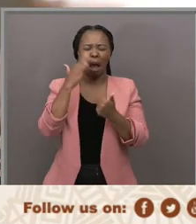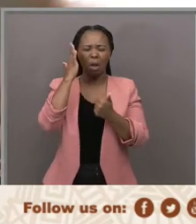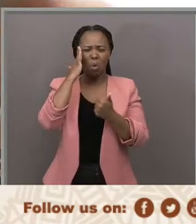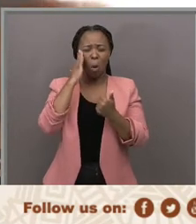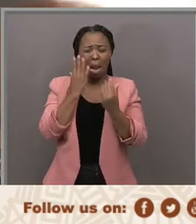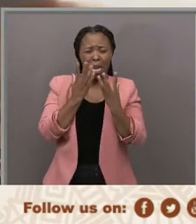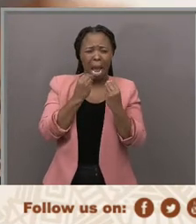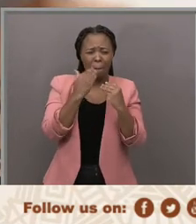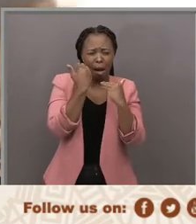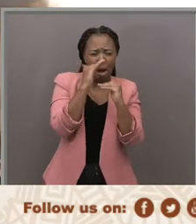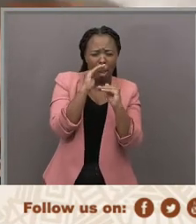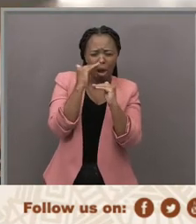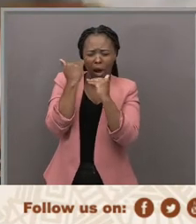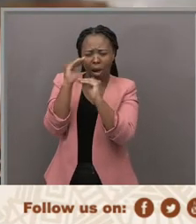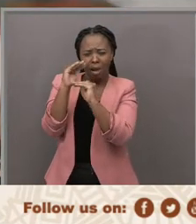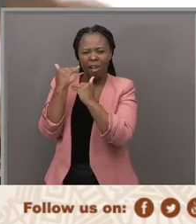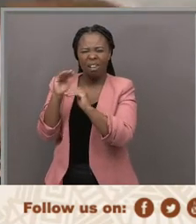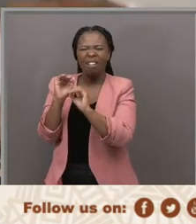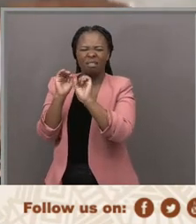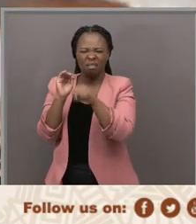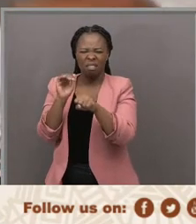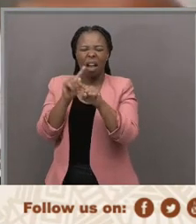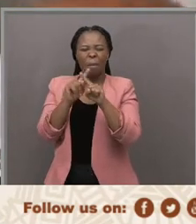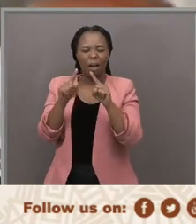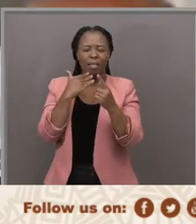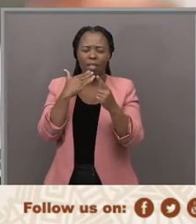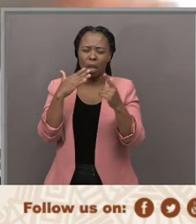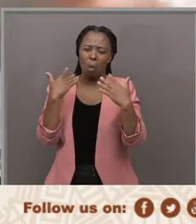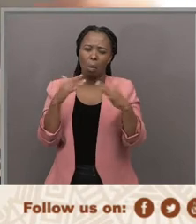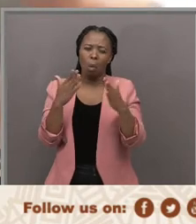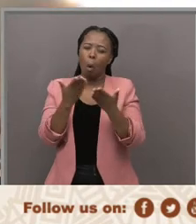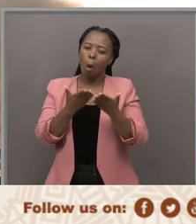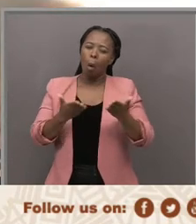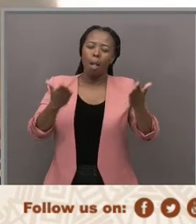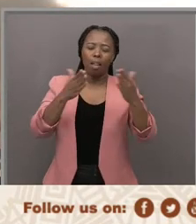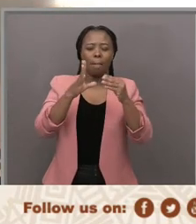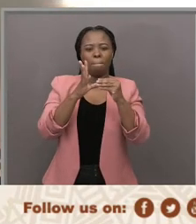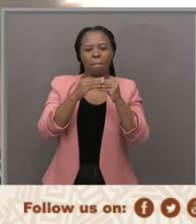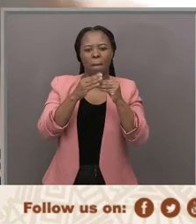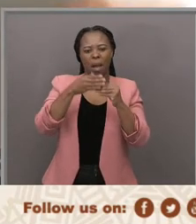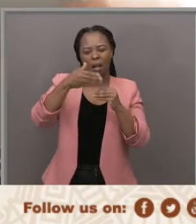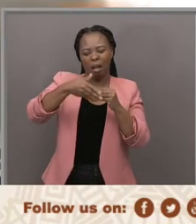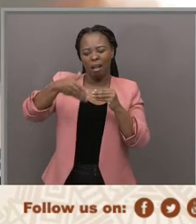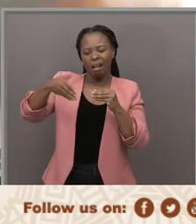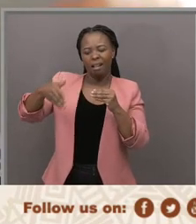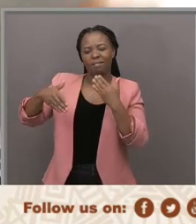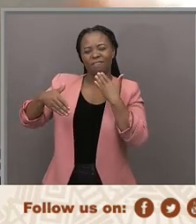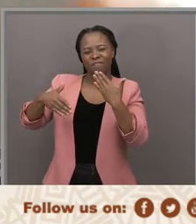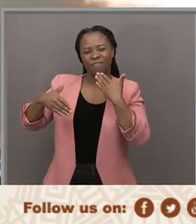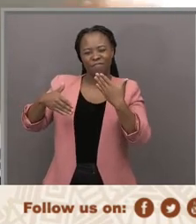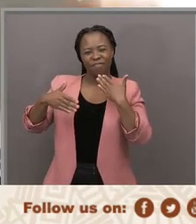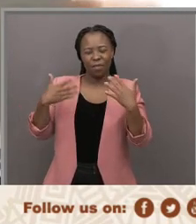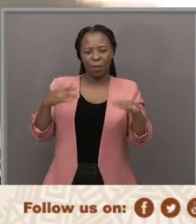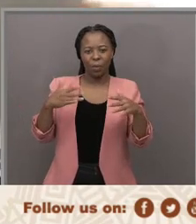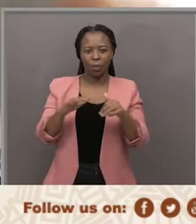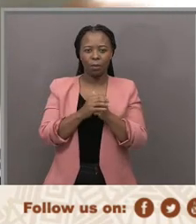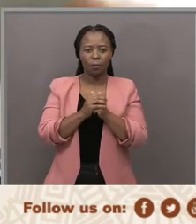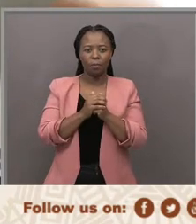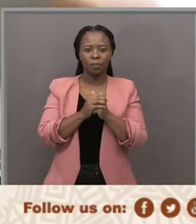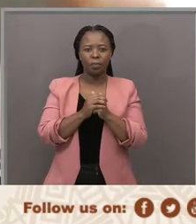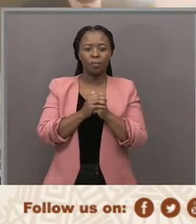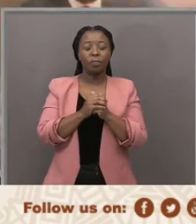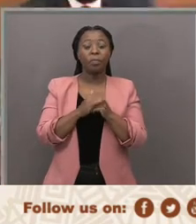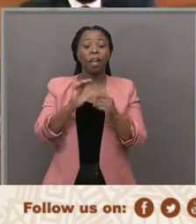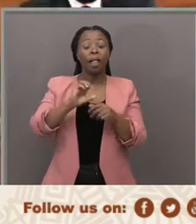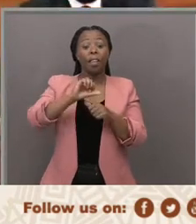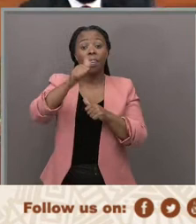number. But thank you very much to all, including all our members who are here. Thank you. Our next sitting will be